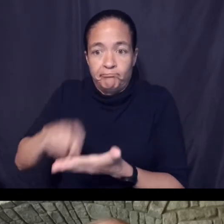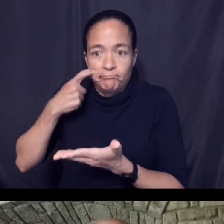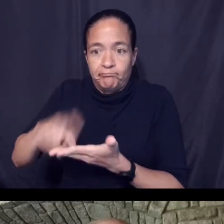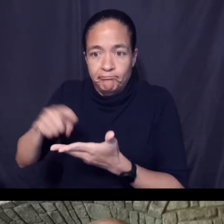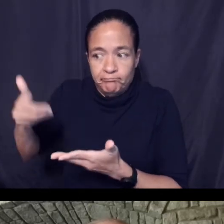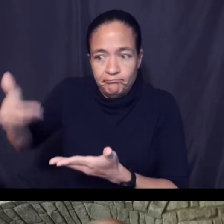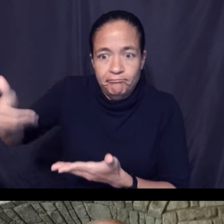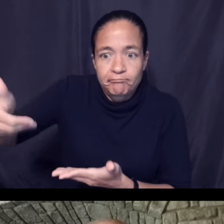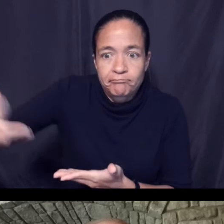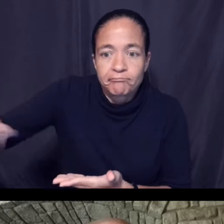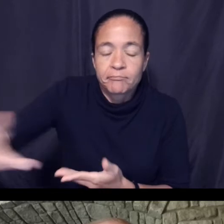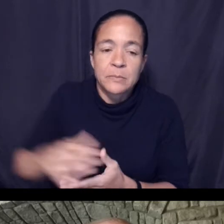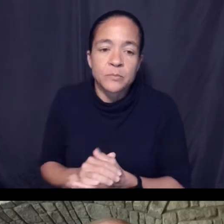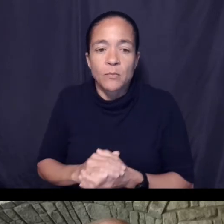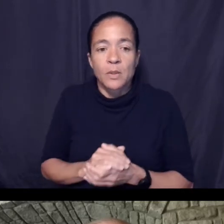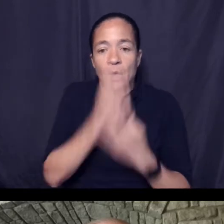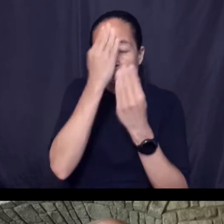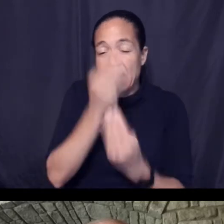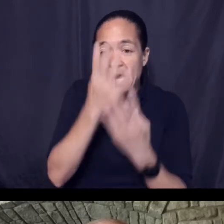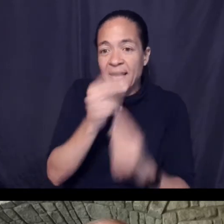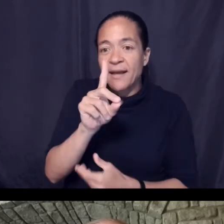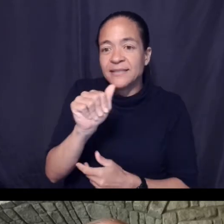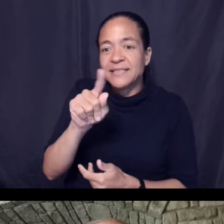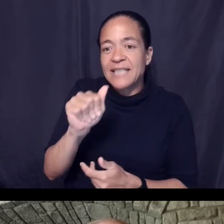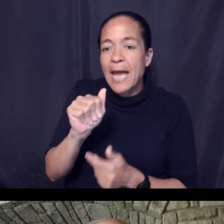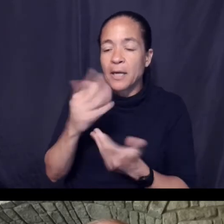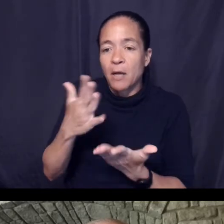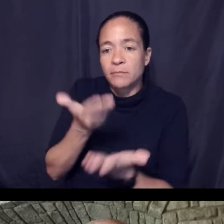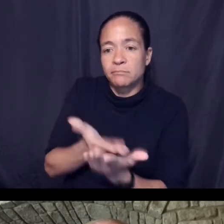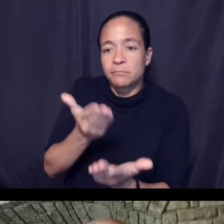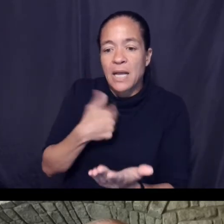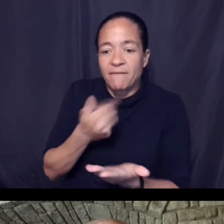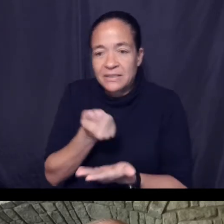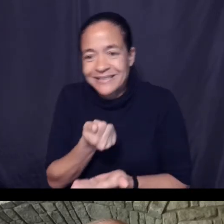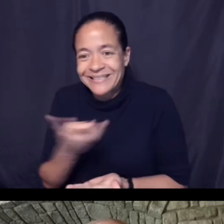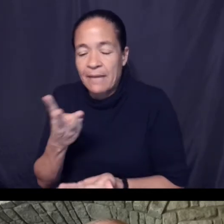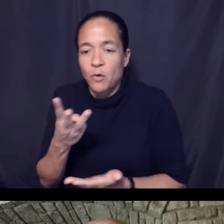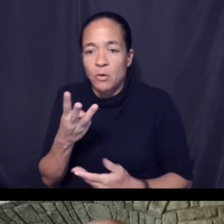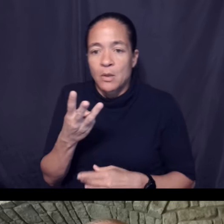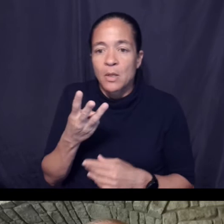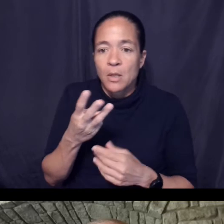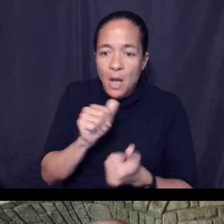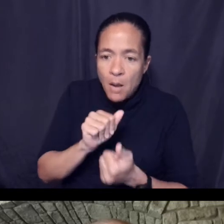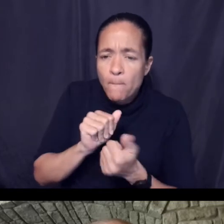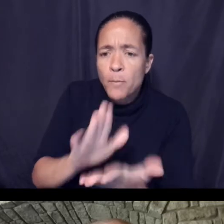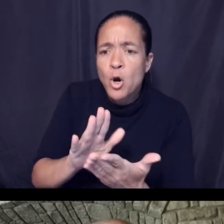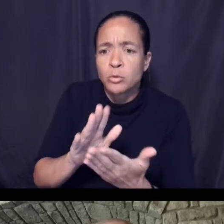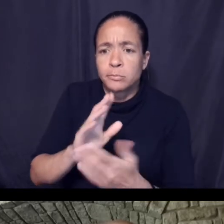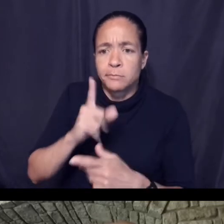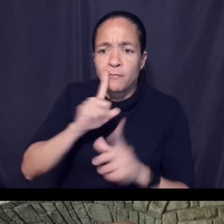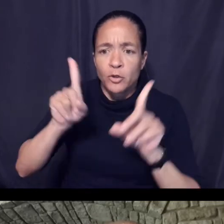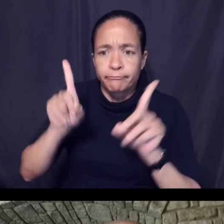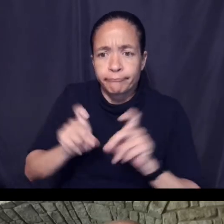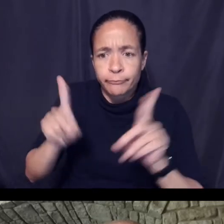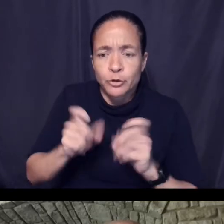the years. So data has now shown that there are several maternal and neonatal strategies